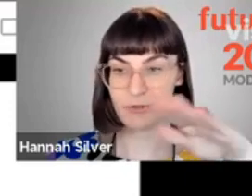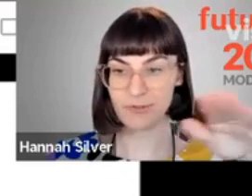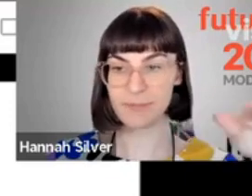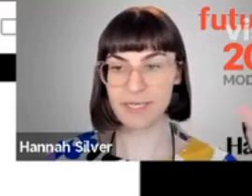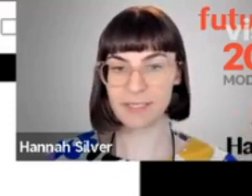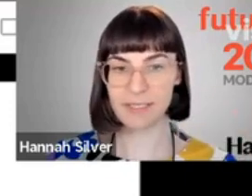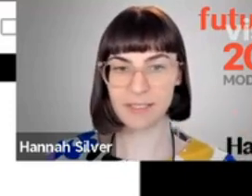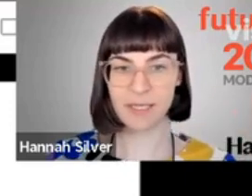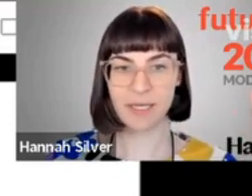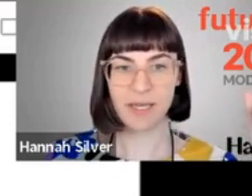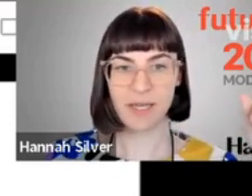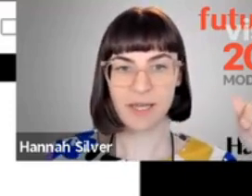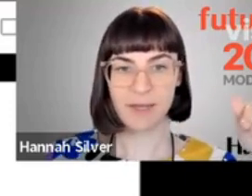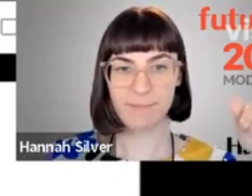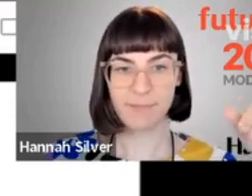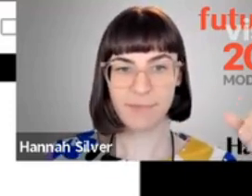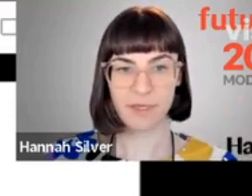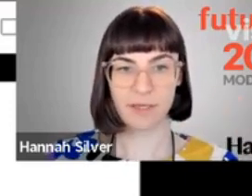or commercial spaces.